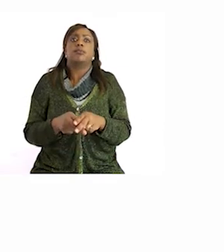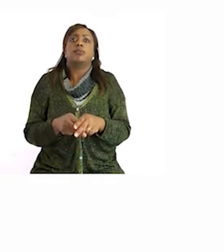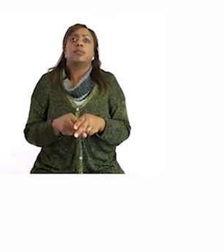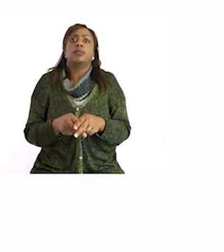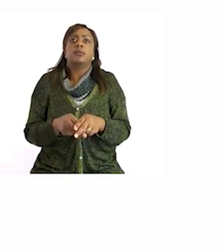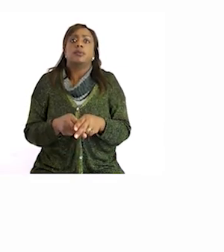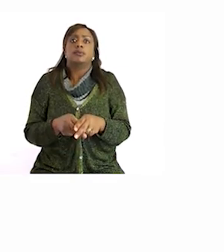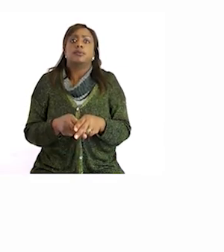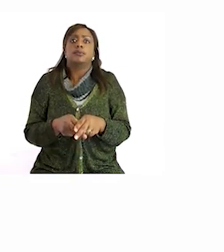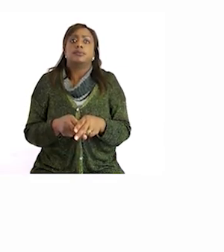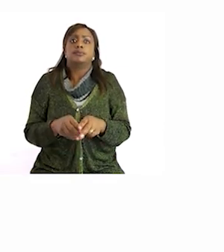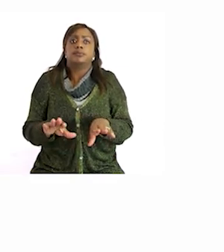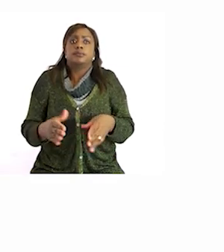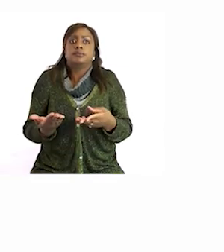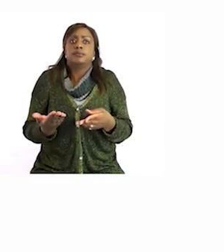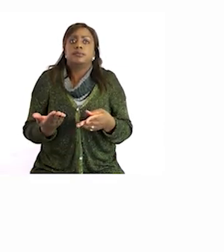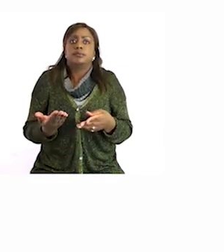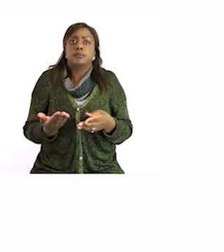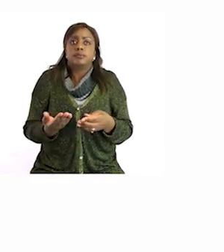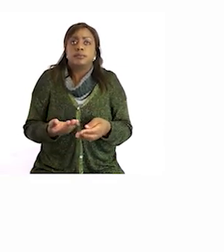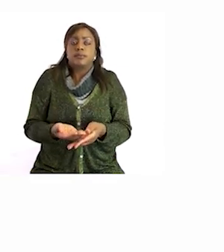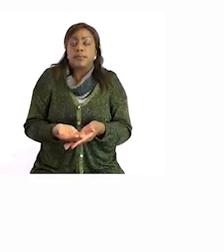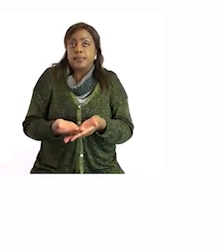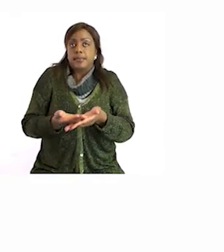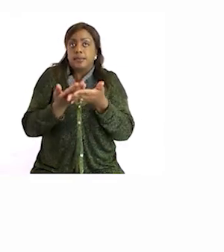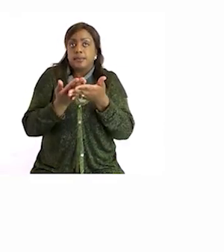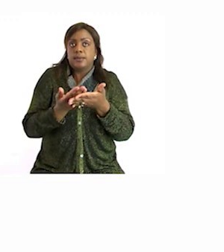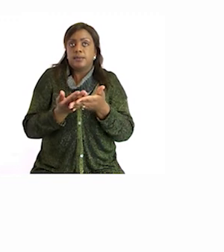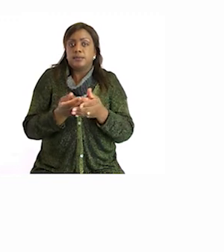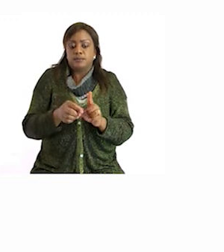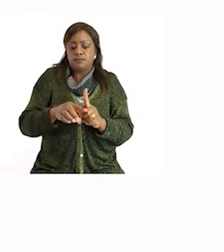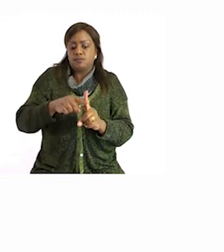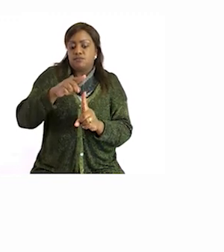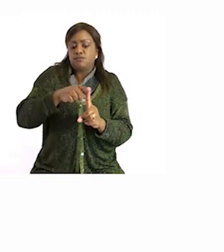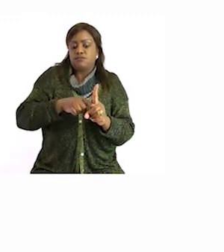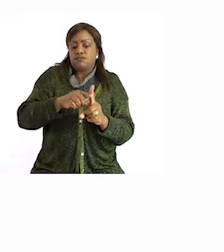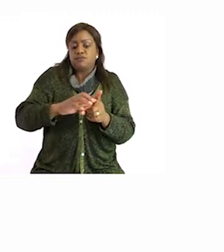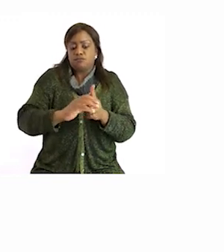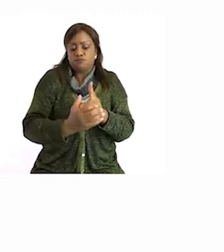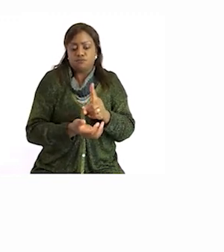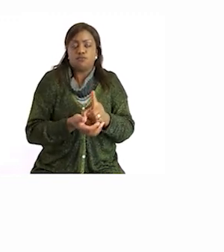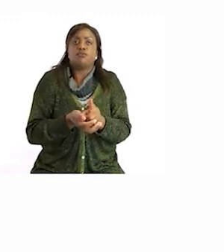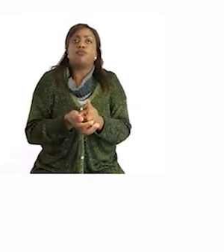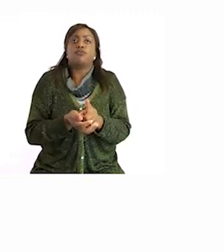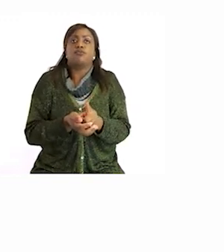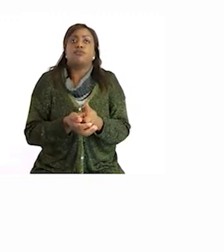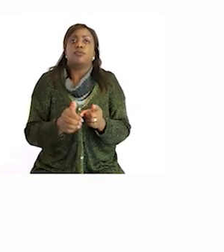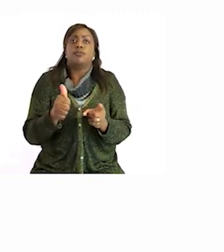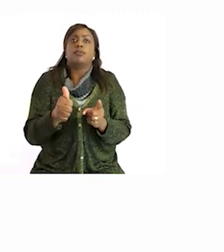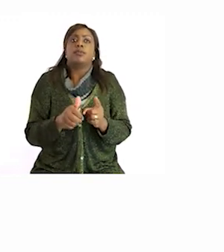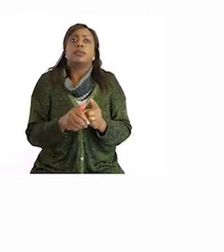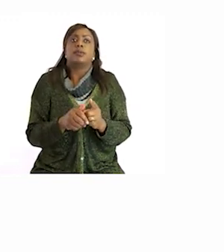to do this, they require an optimal temperature that is provided by the scrotum.